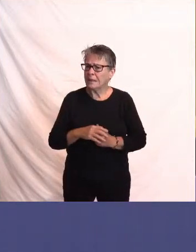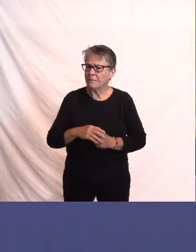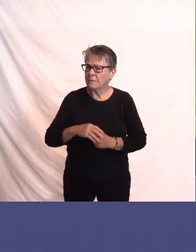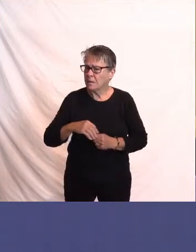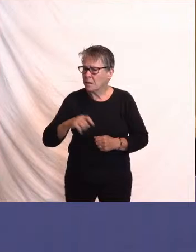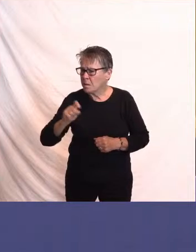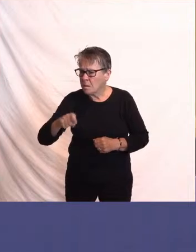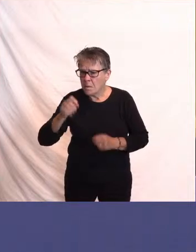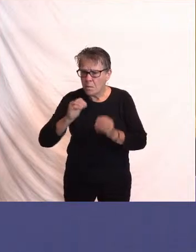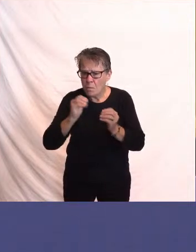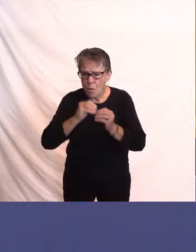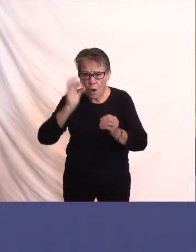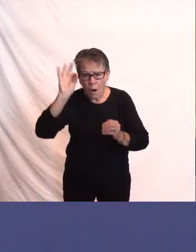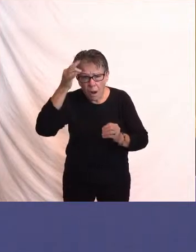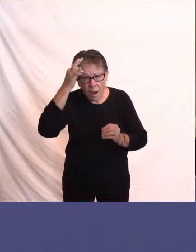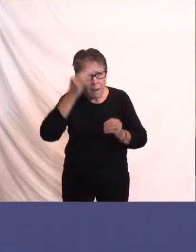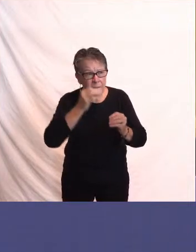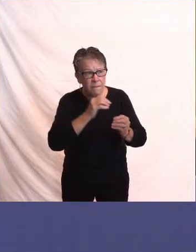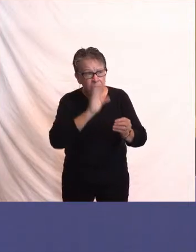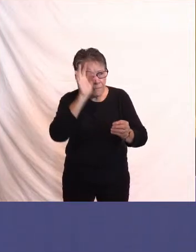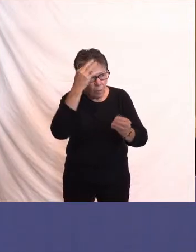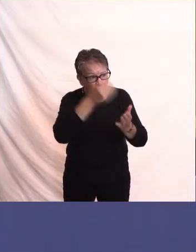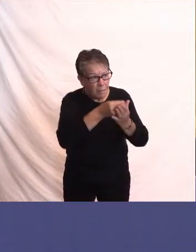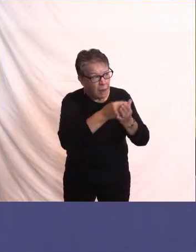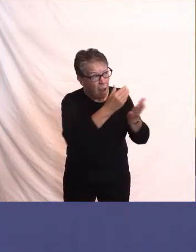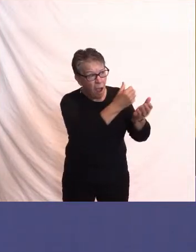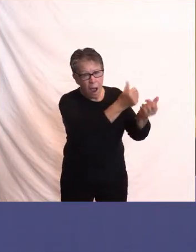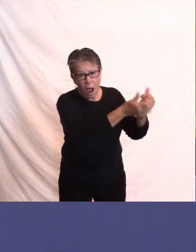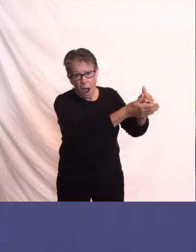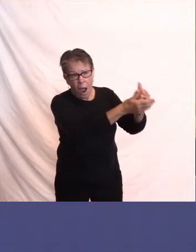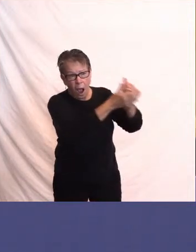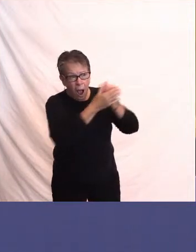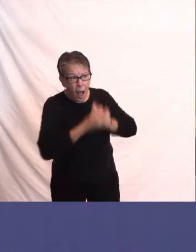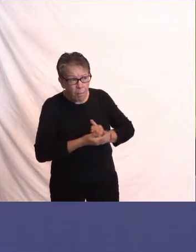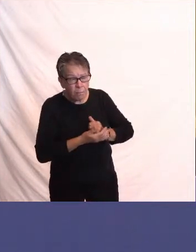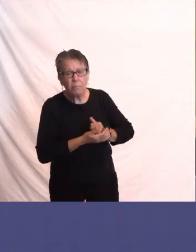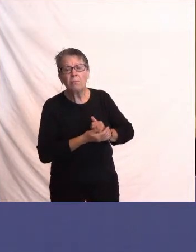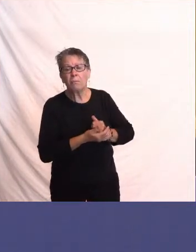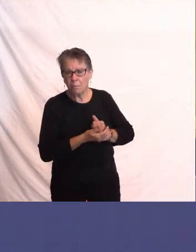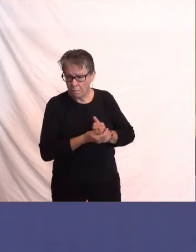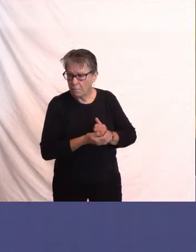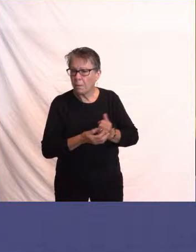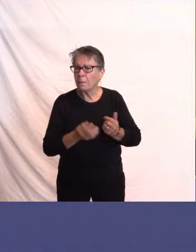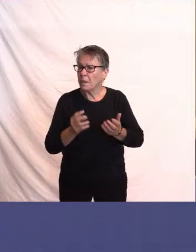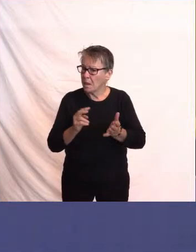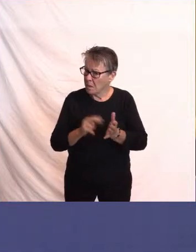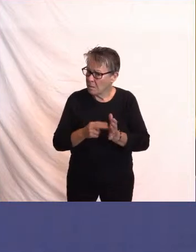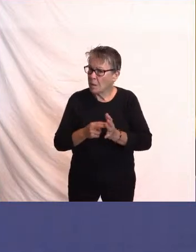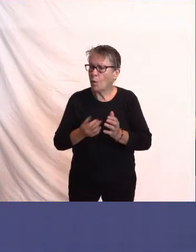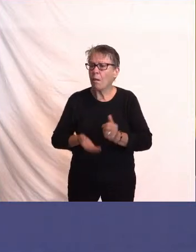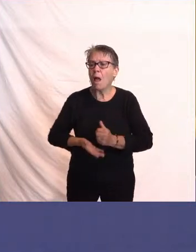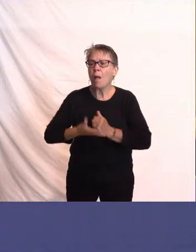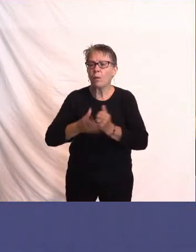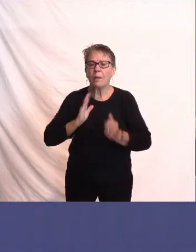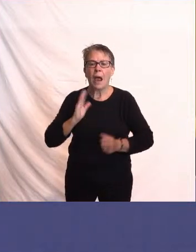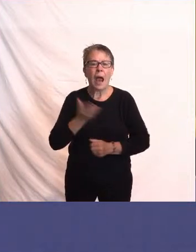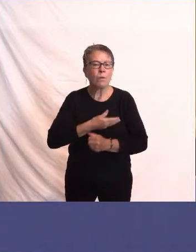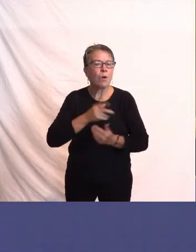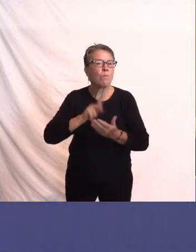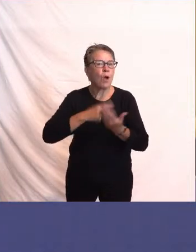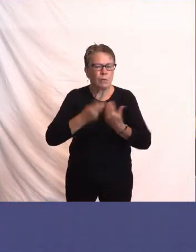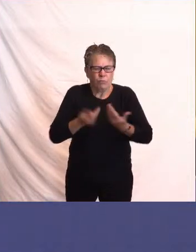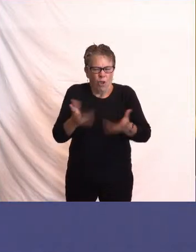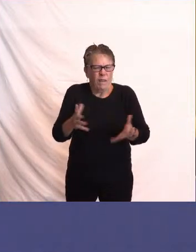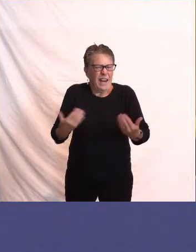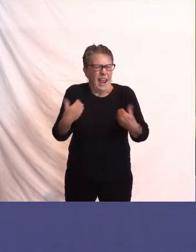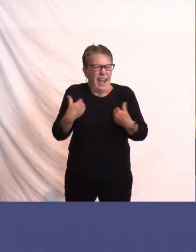really start much new because we're already doing it, but to scale programs we're already doing and bring them forward a lot faster.